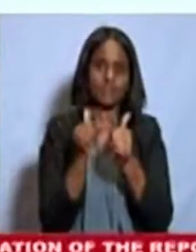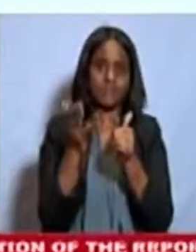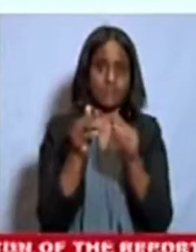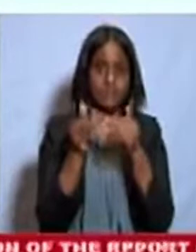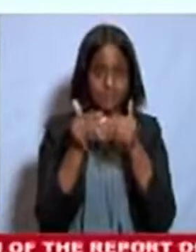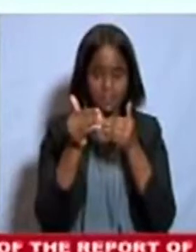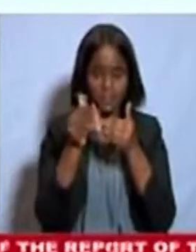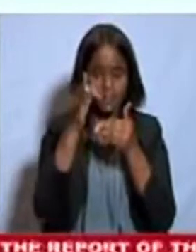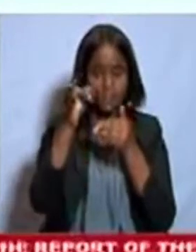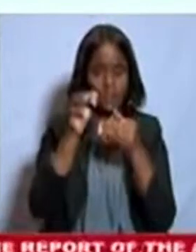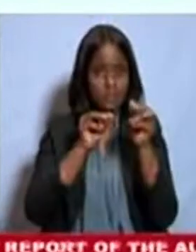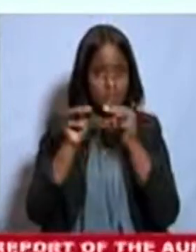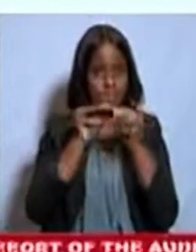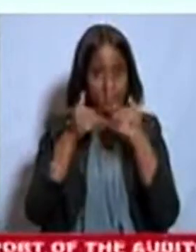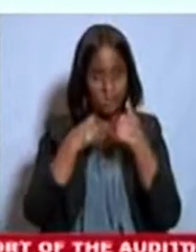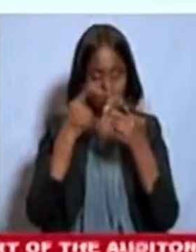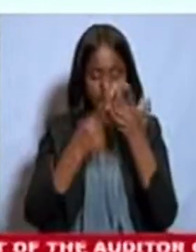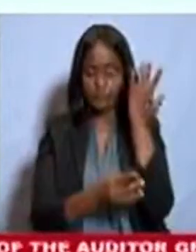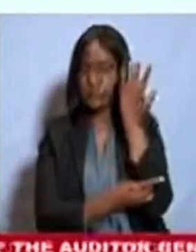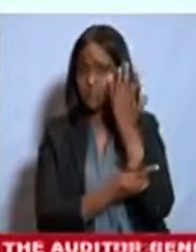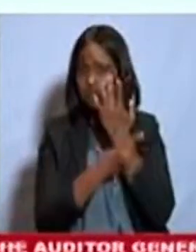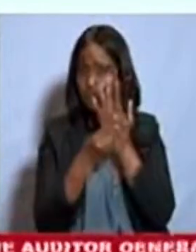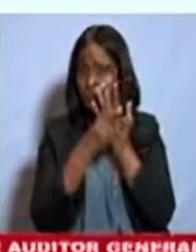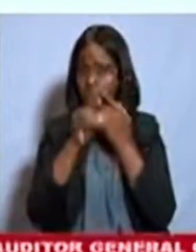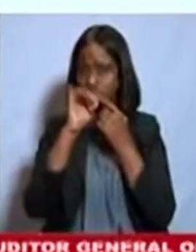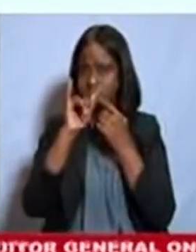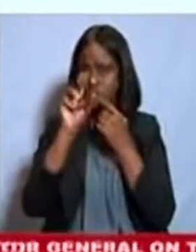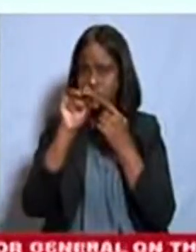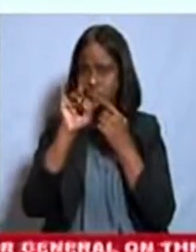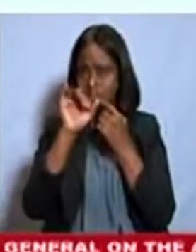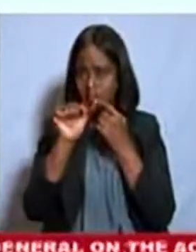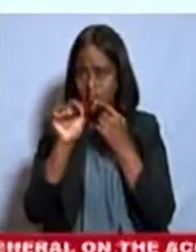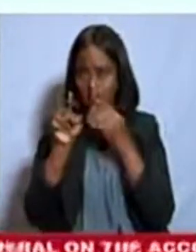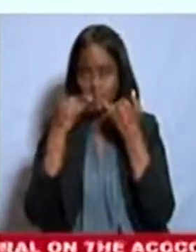Going forward, management has developed an electronic